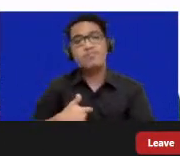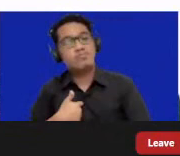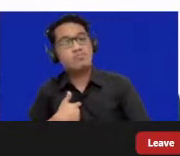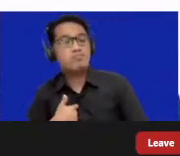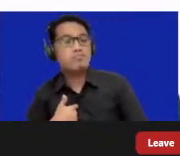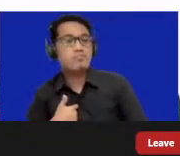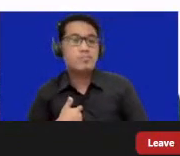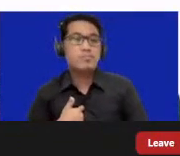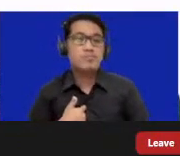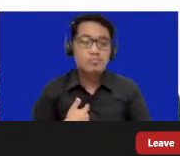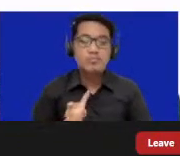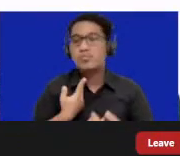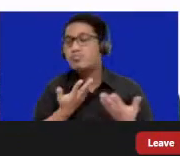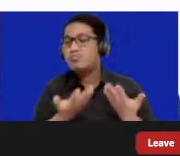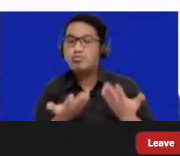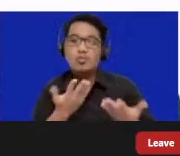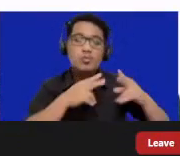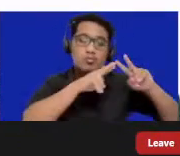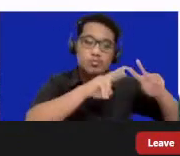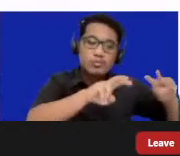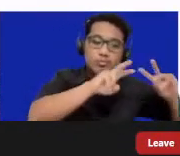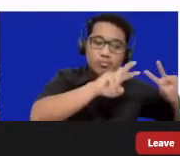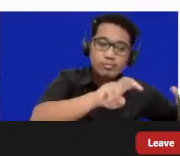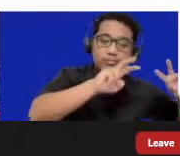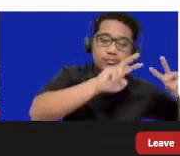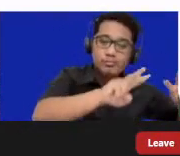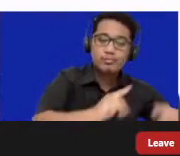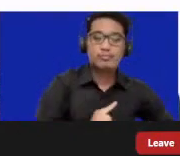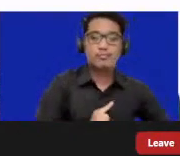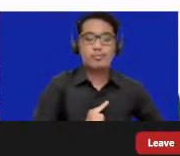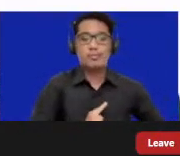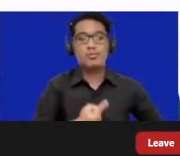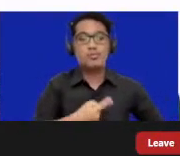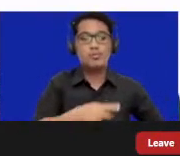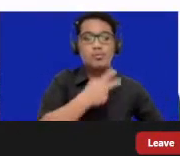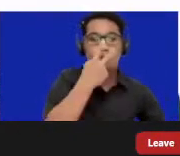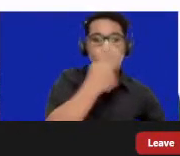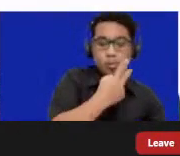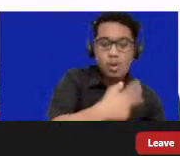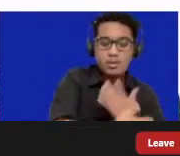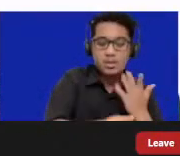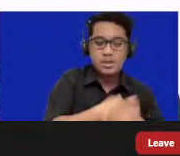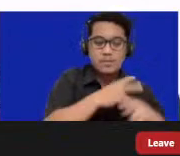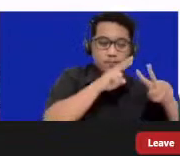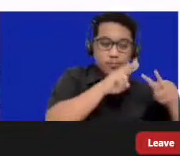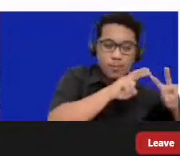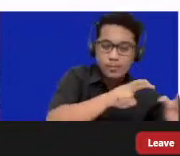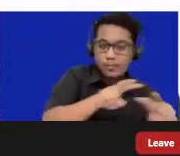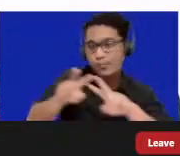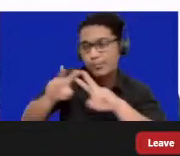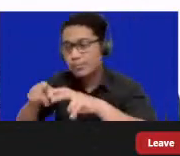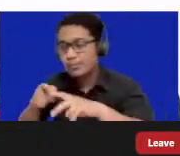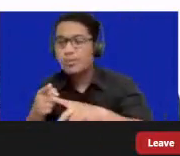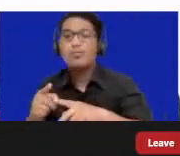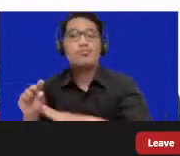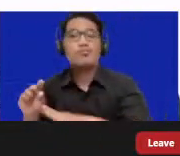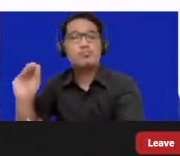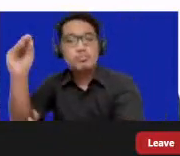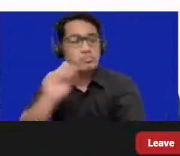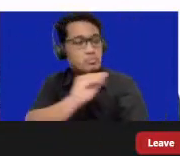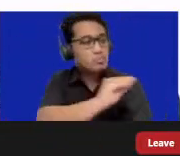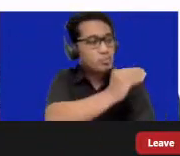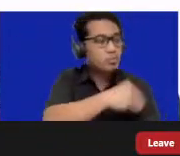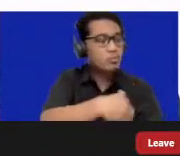these countries are champions in DRR itself among the world. So Bangladesh and Indonesia are being